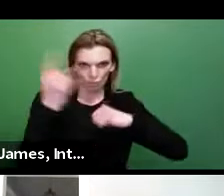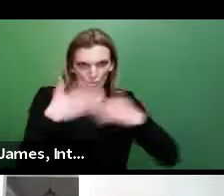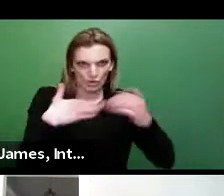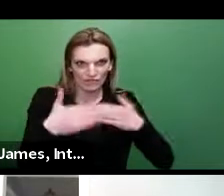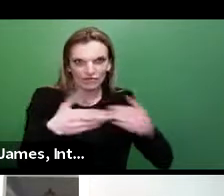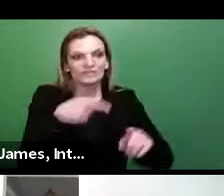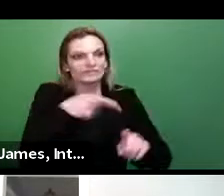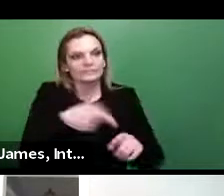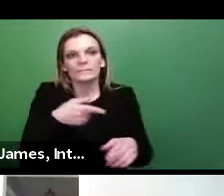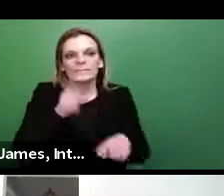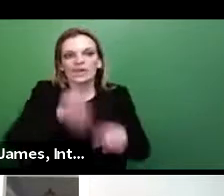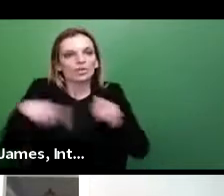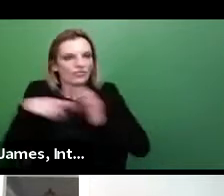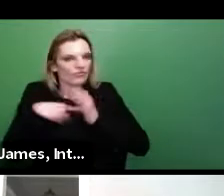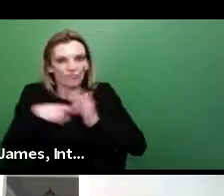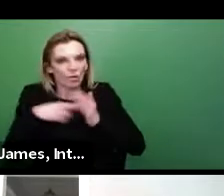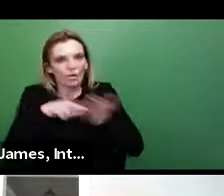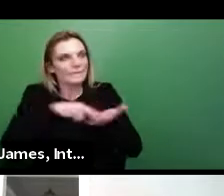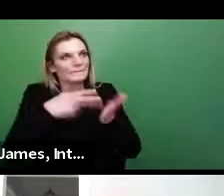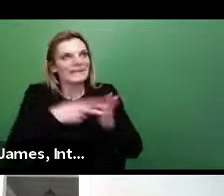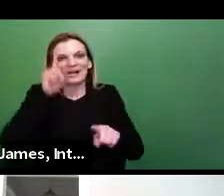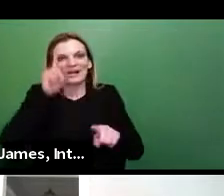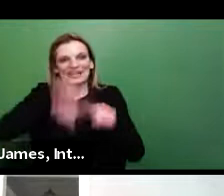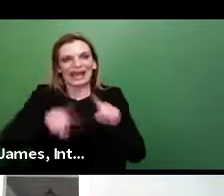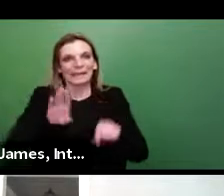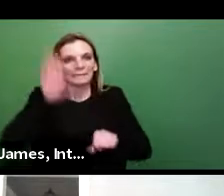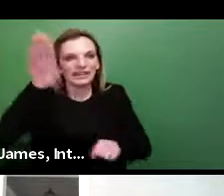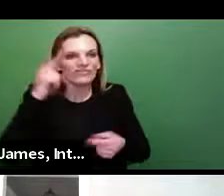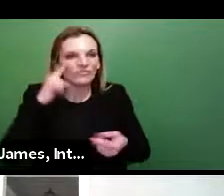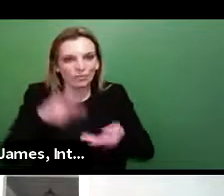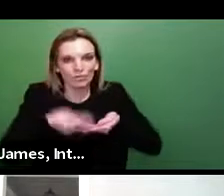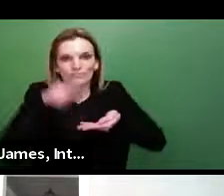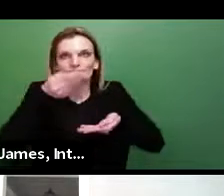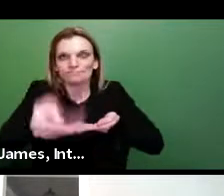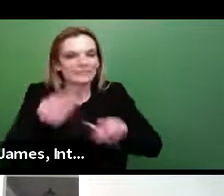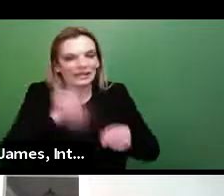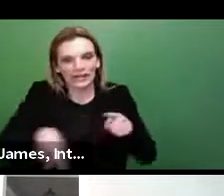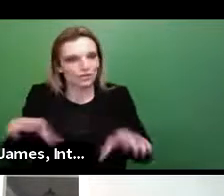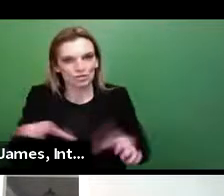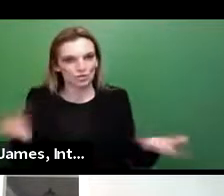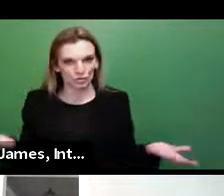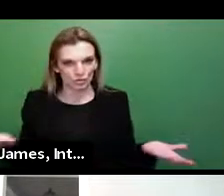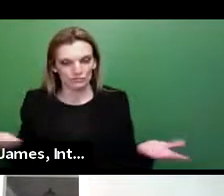we say, afford the bond. That's one thing. The other thing is,